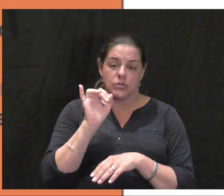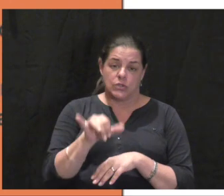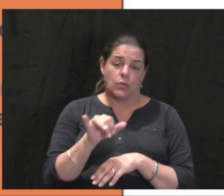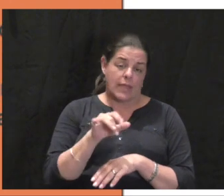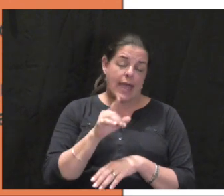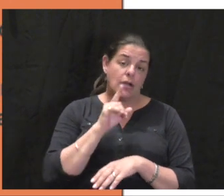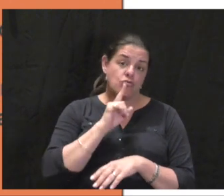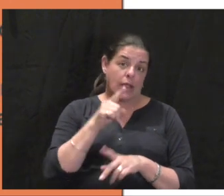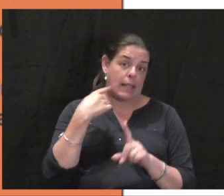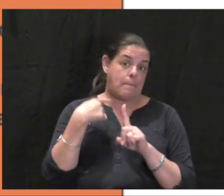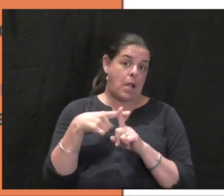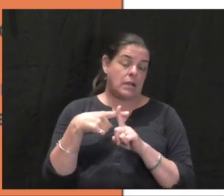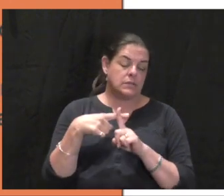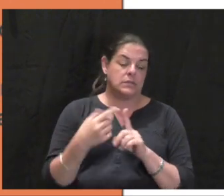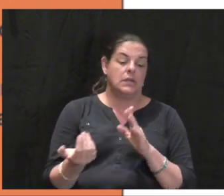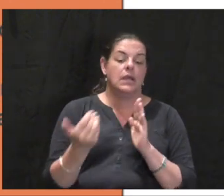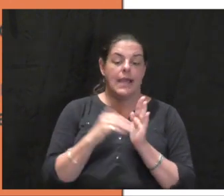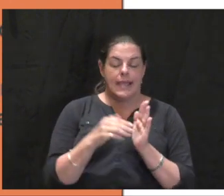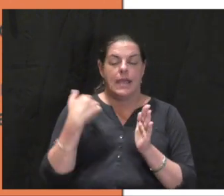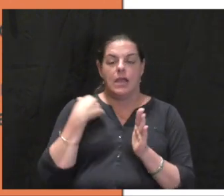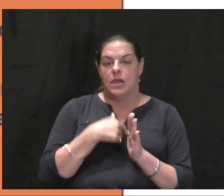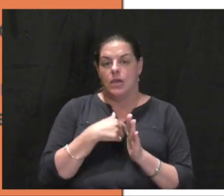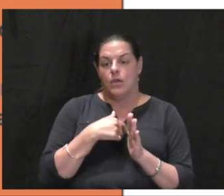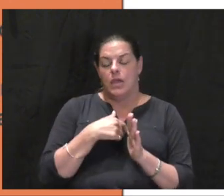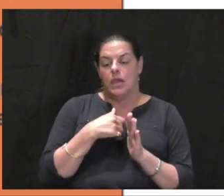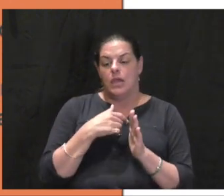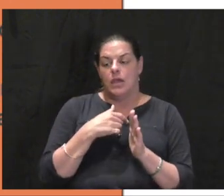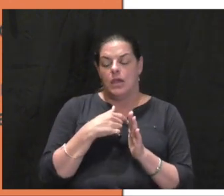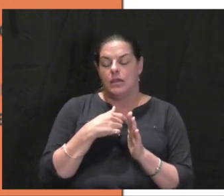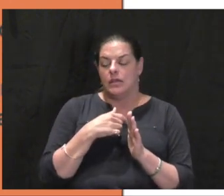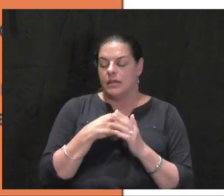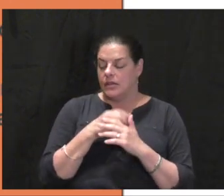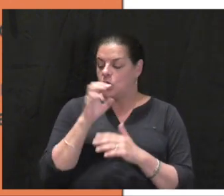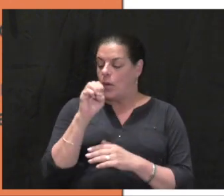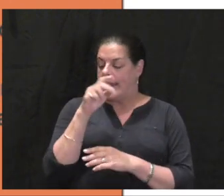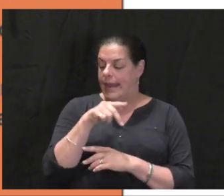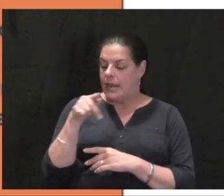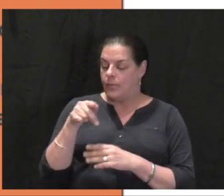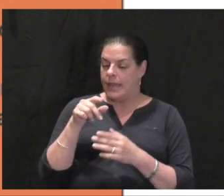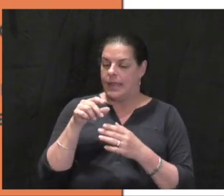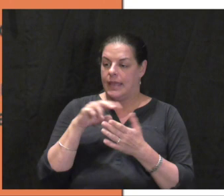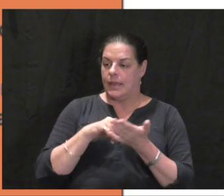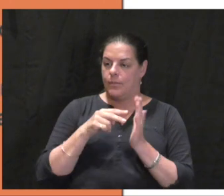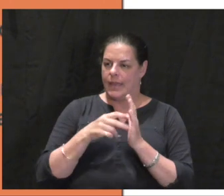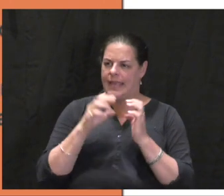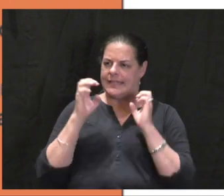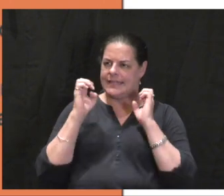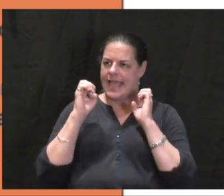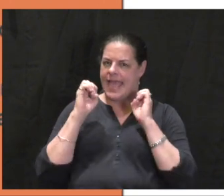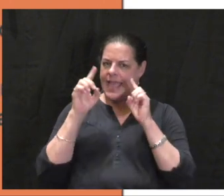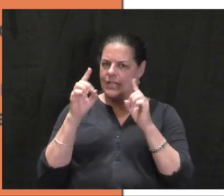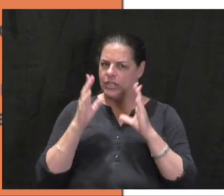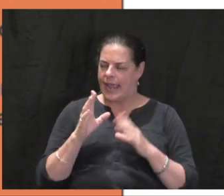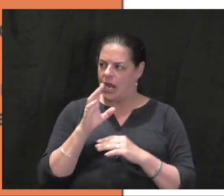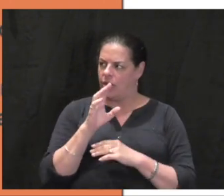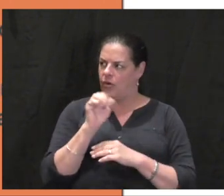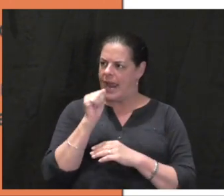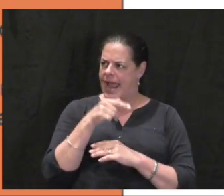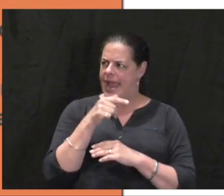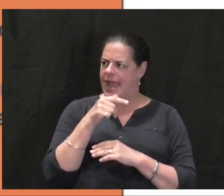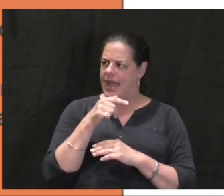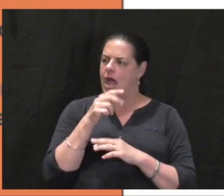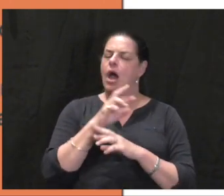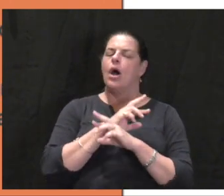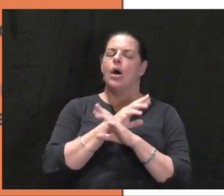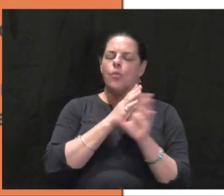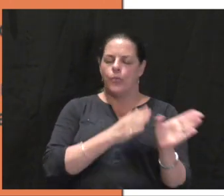terminology. Basically, it's colleges or universities that are training teachers. So we're continuing to expand our partnerships, continuing to kind of build some relationships,